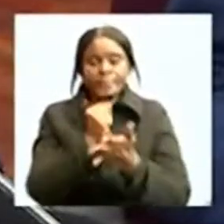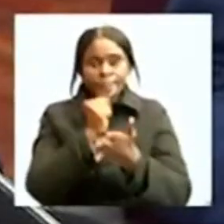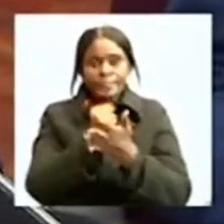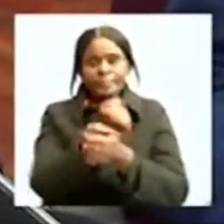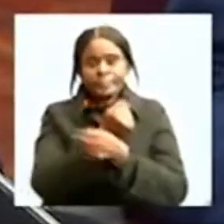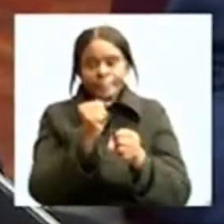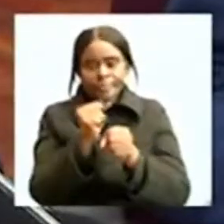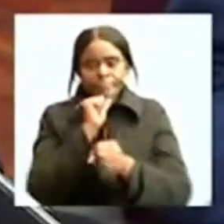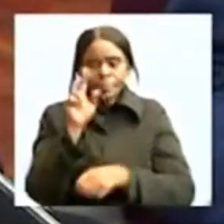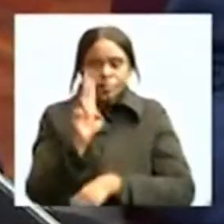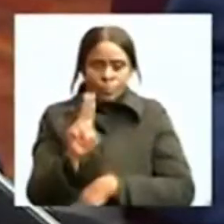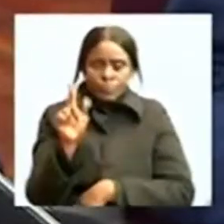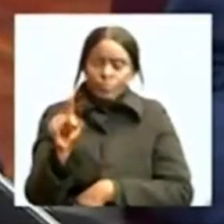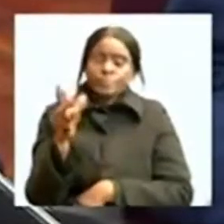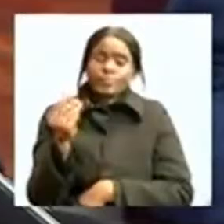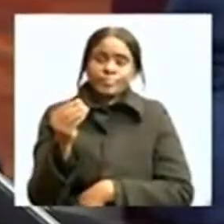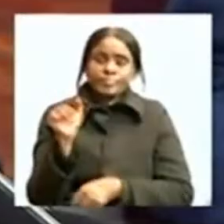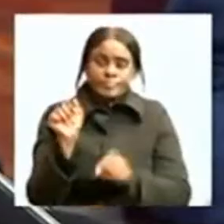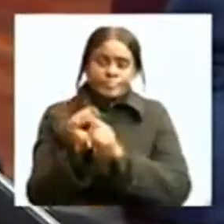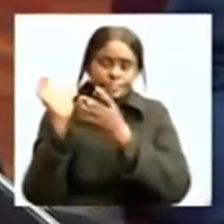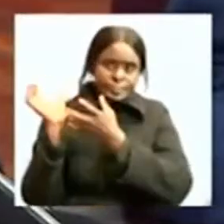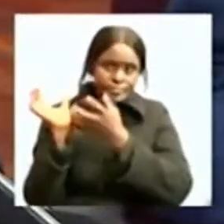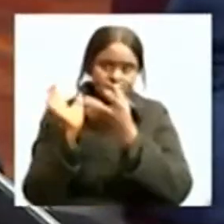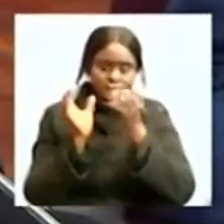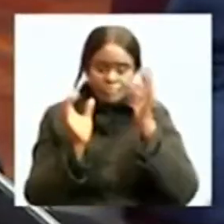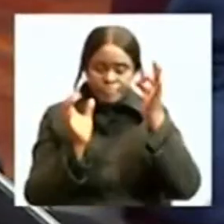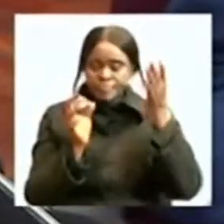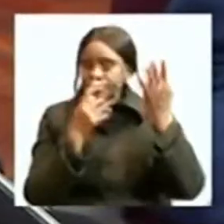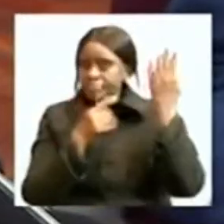of unutilized funds carried forward from